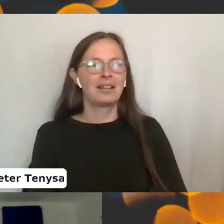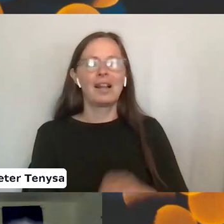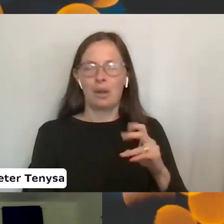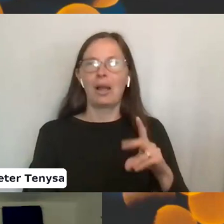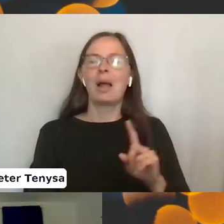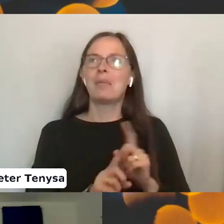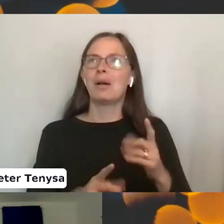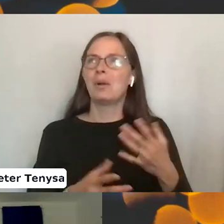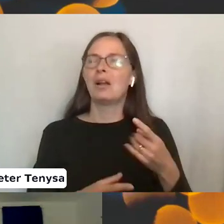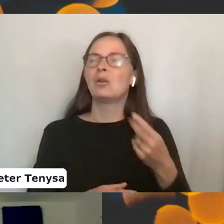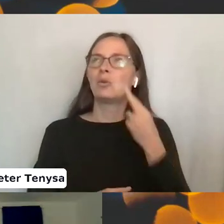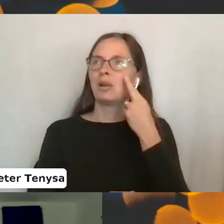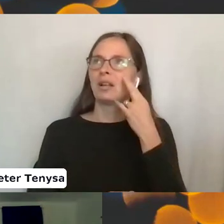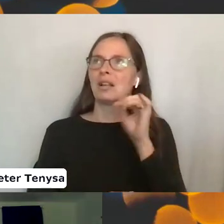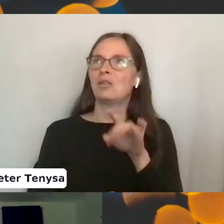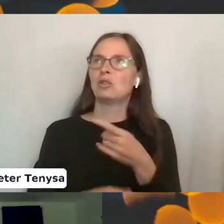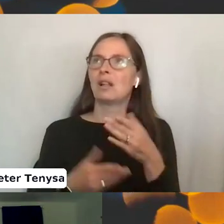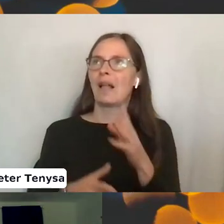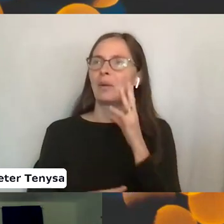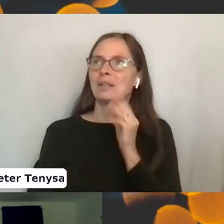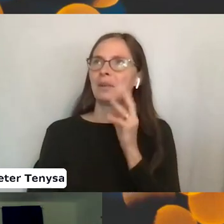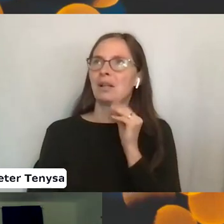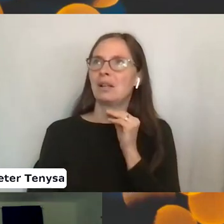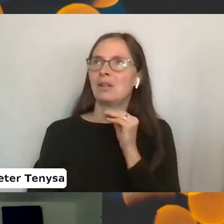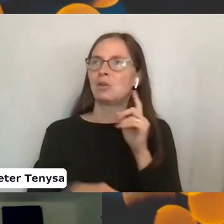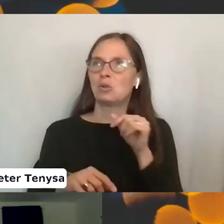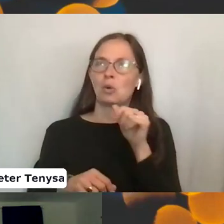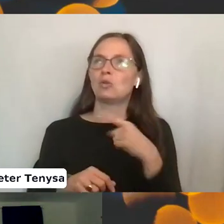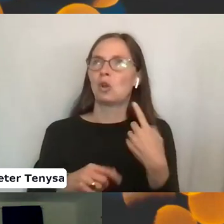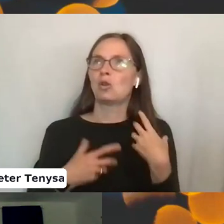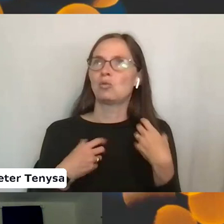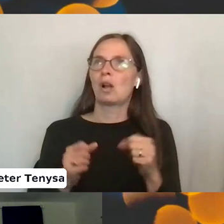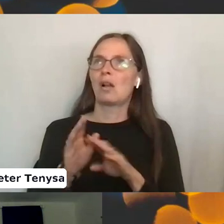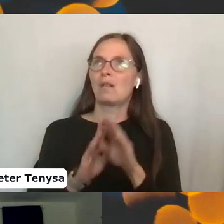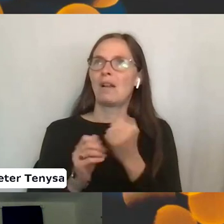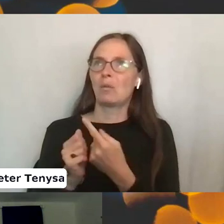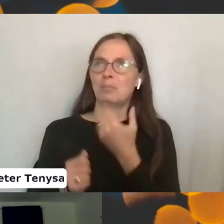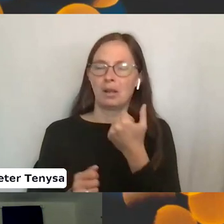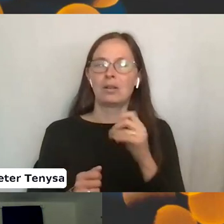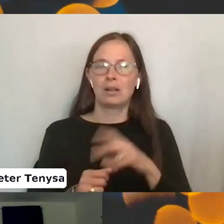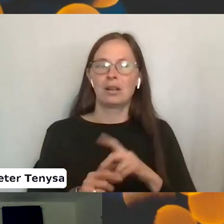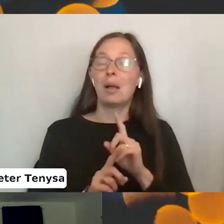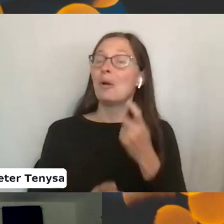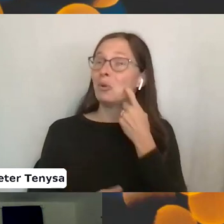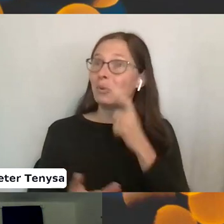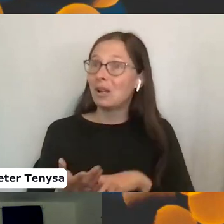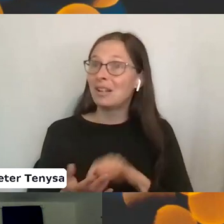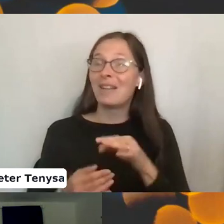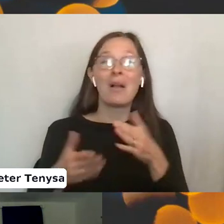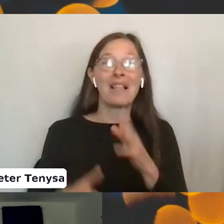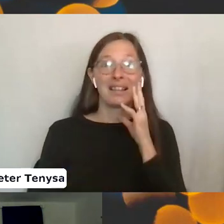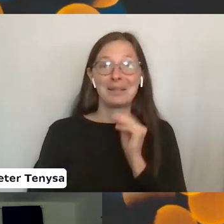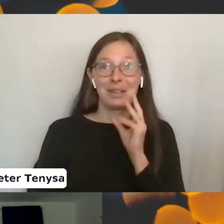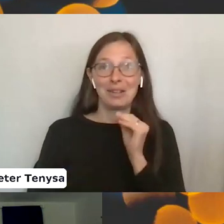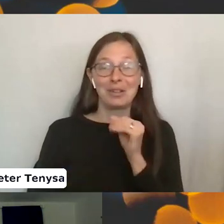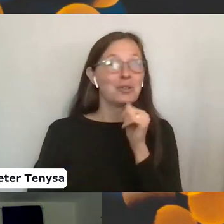what is it that you realize if you just allow the experience, you don't just recover, everyone's better. Oh, but you realize if you allow the